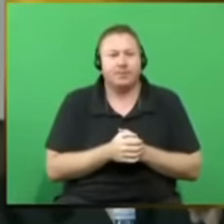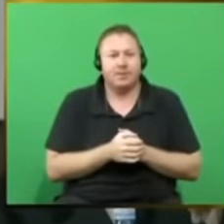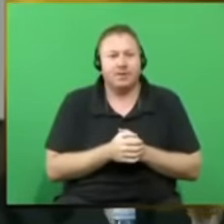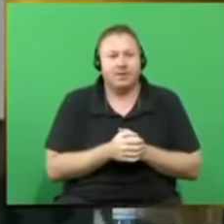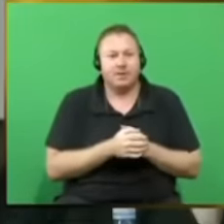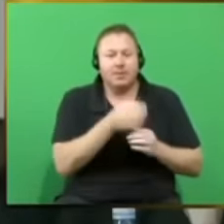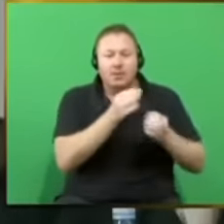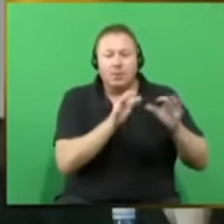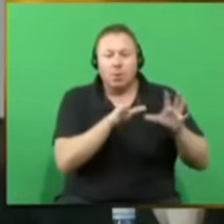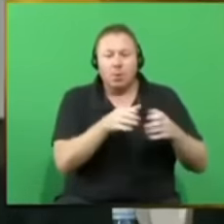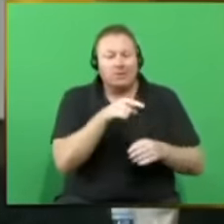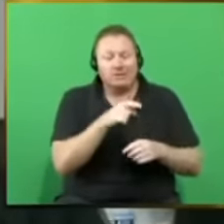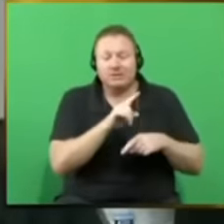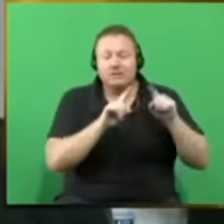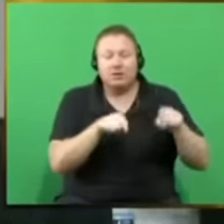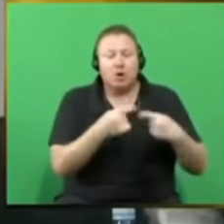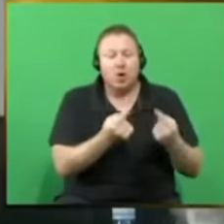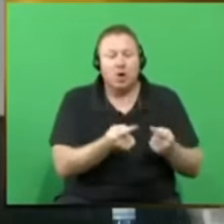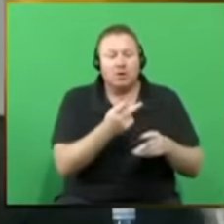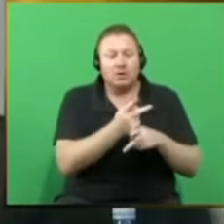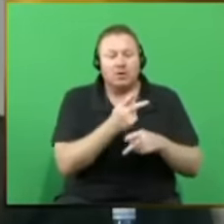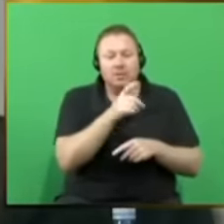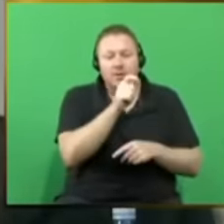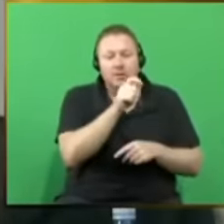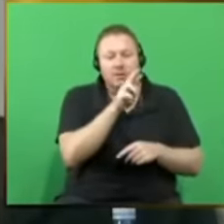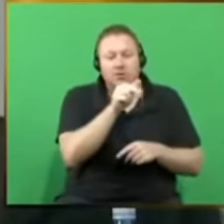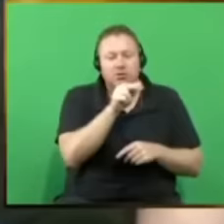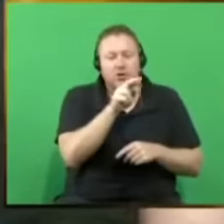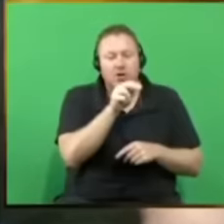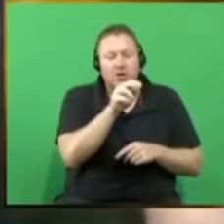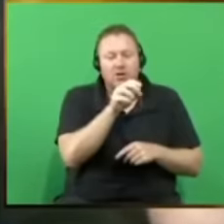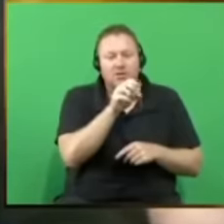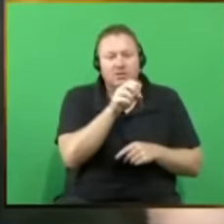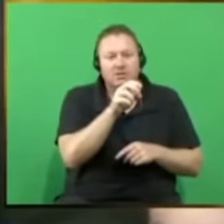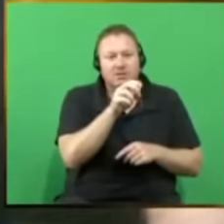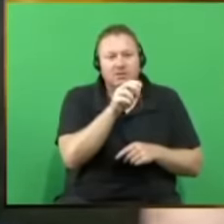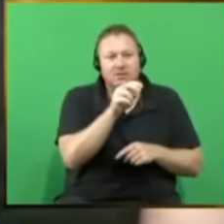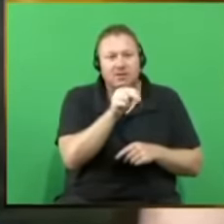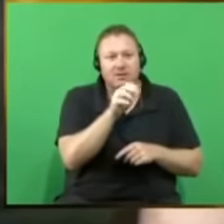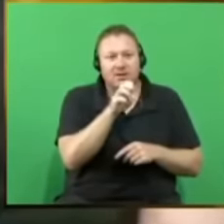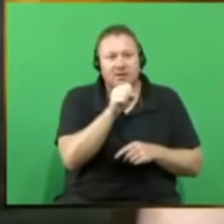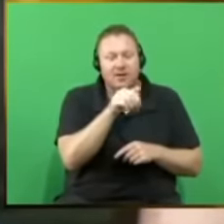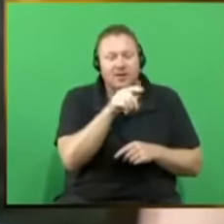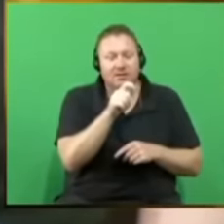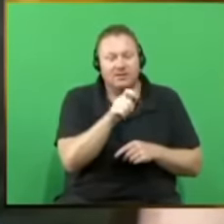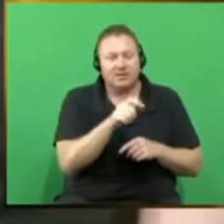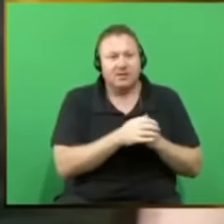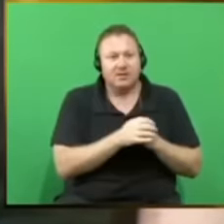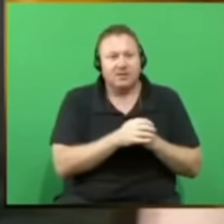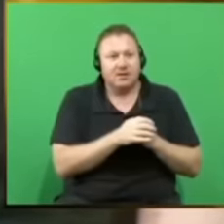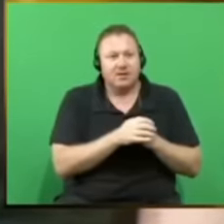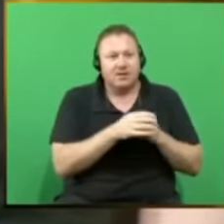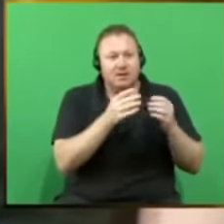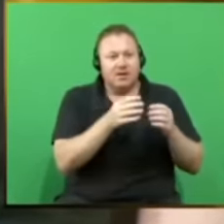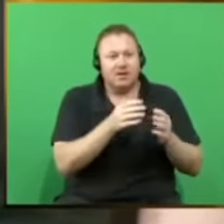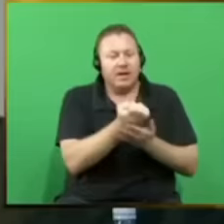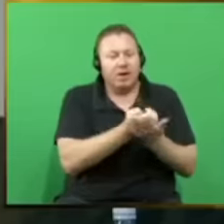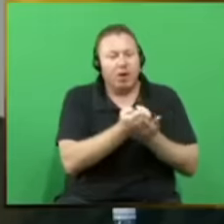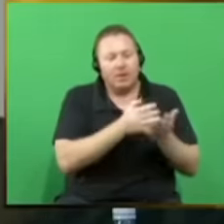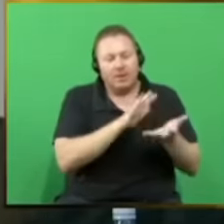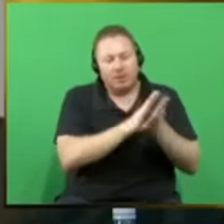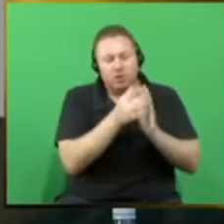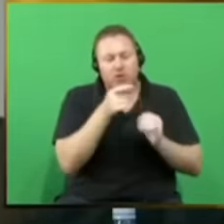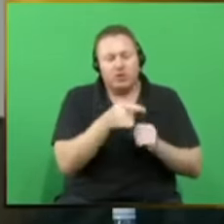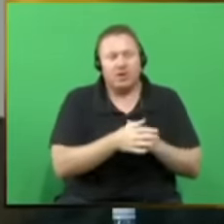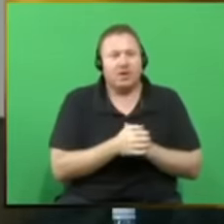who cannot keep Transnet underpinning the economy, costing us R1 billion a day. A